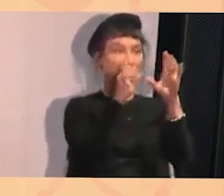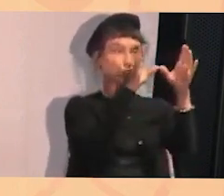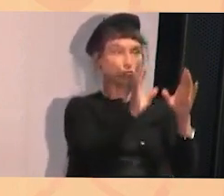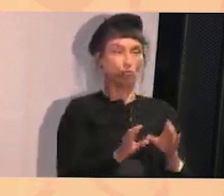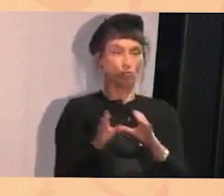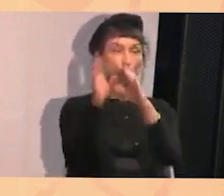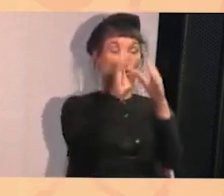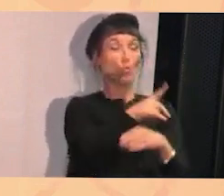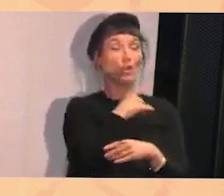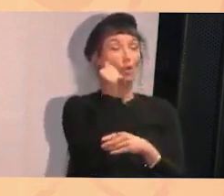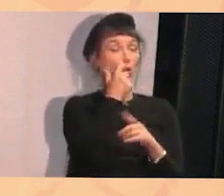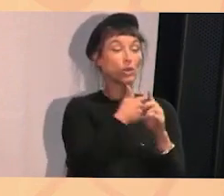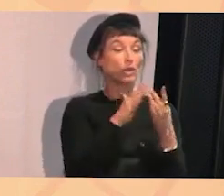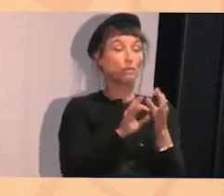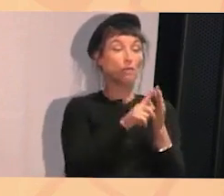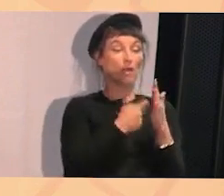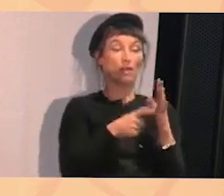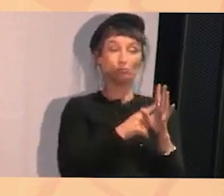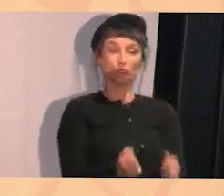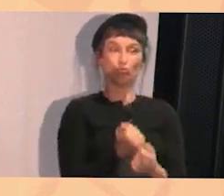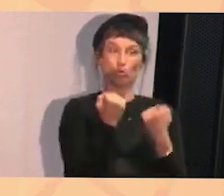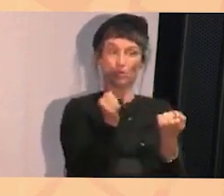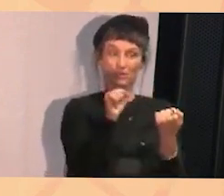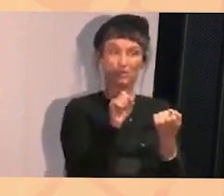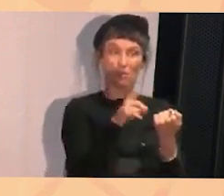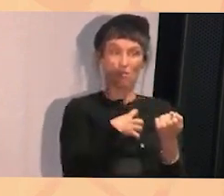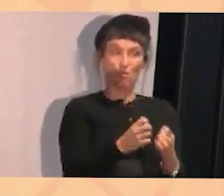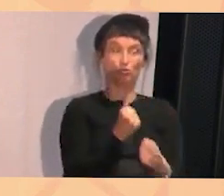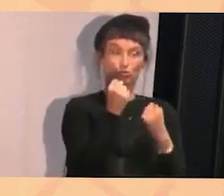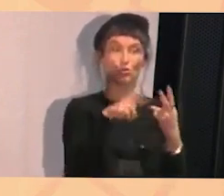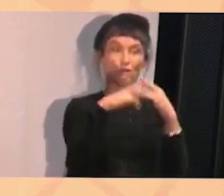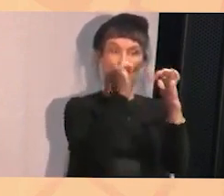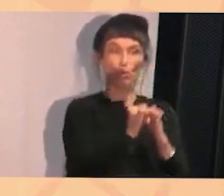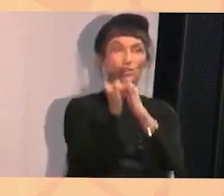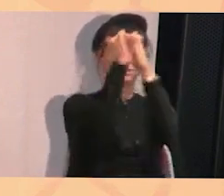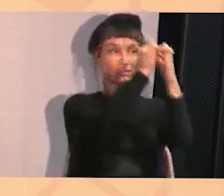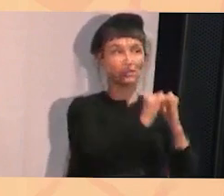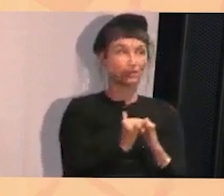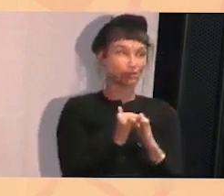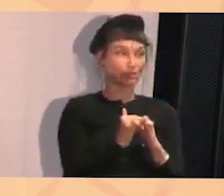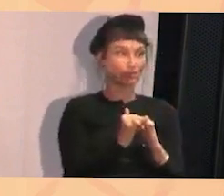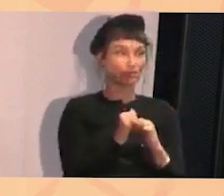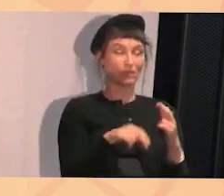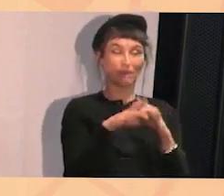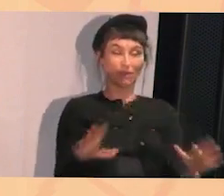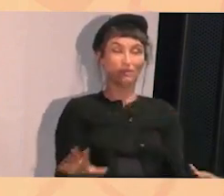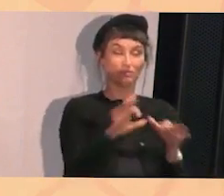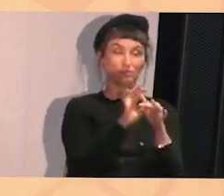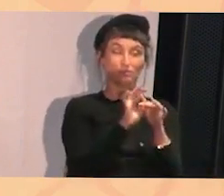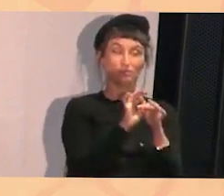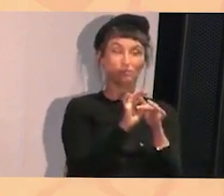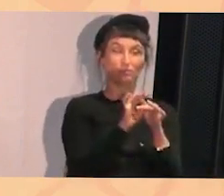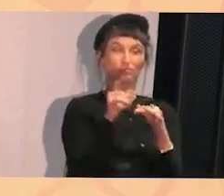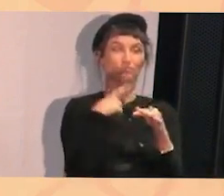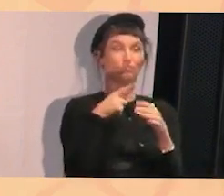Kimberley is strong, but we're stronger together. We're stronger interconnected. And this is why the